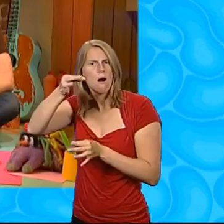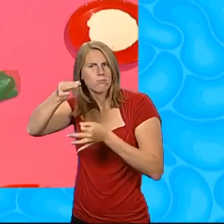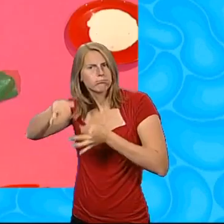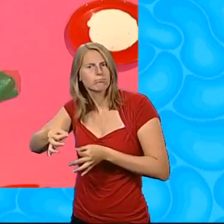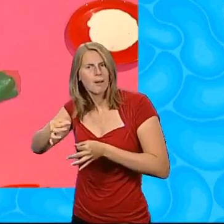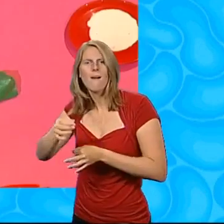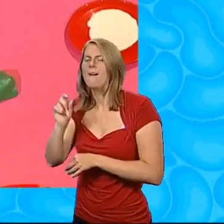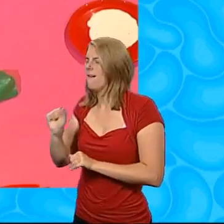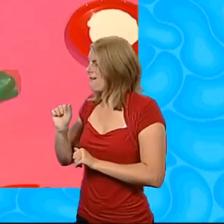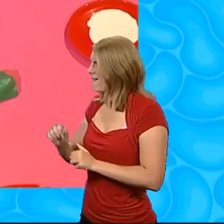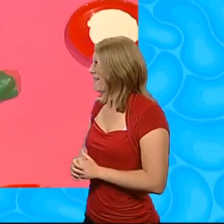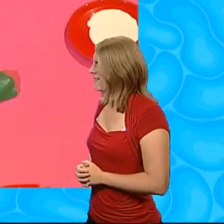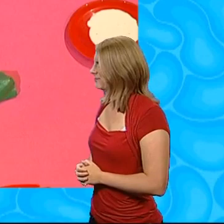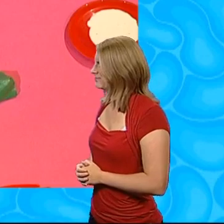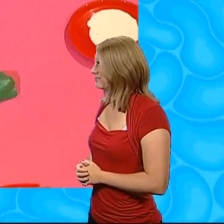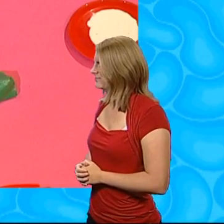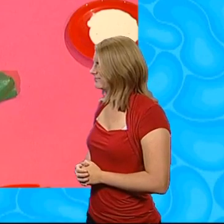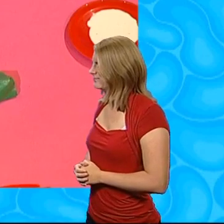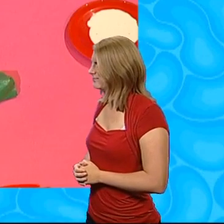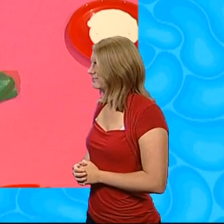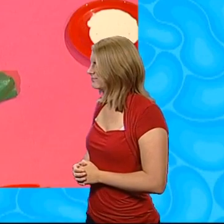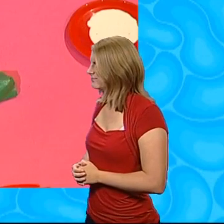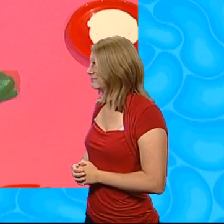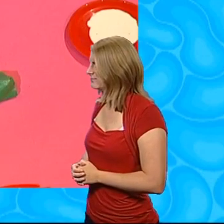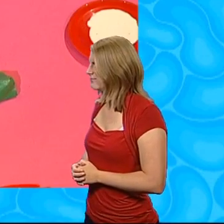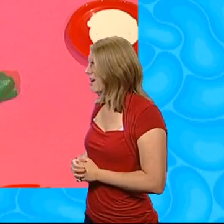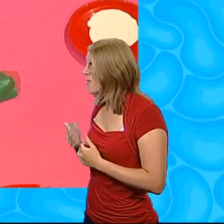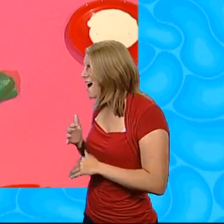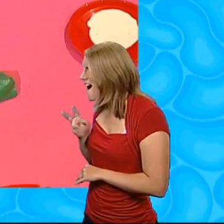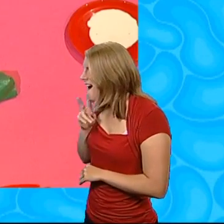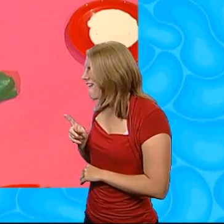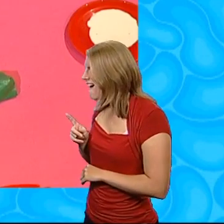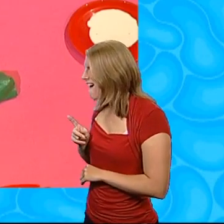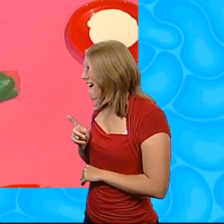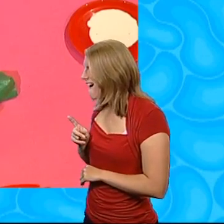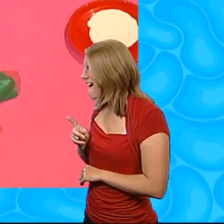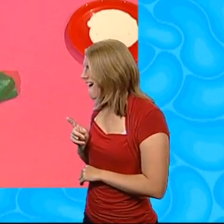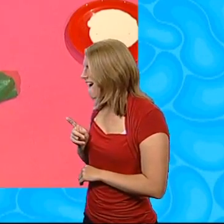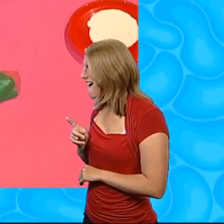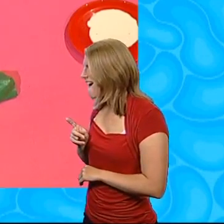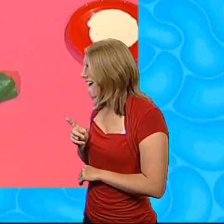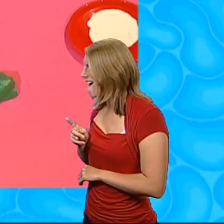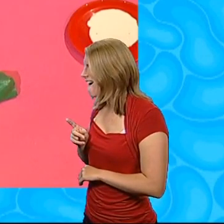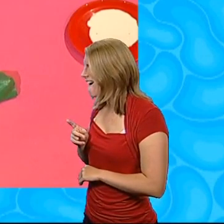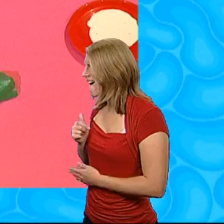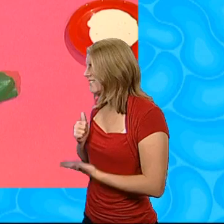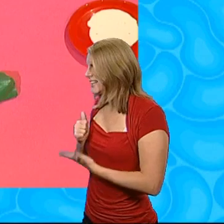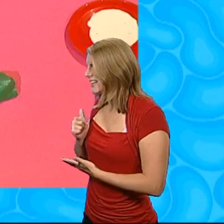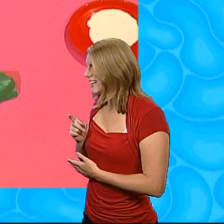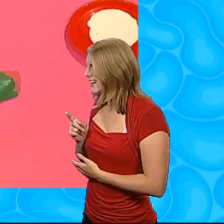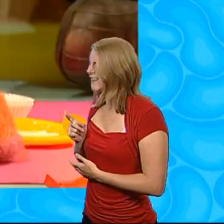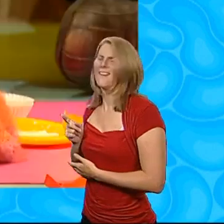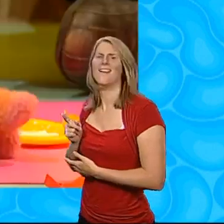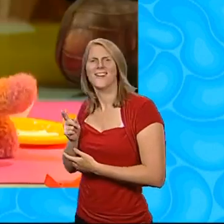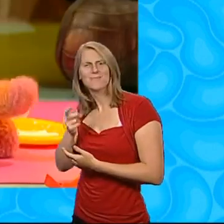The stalk of our flower. Wow. How about Look that? at that. That's it, done. Oh,